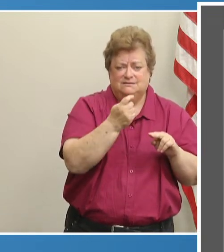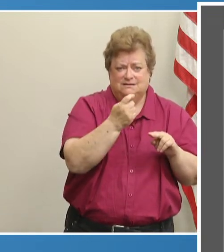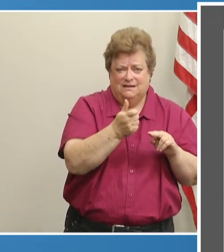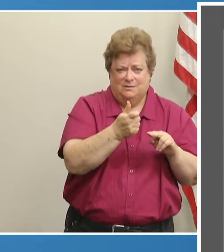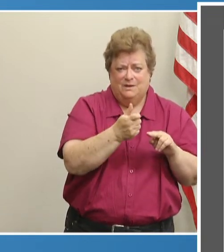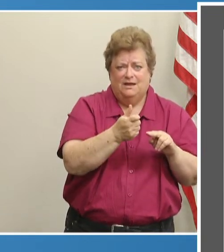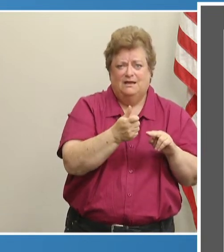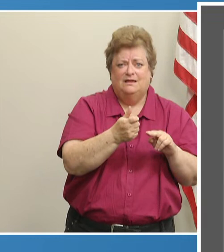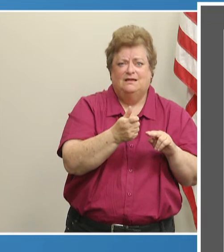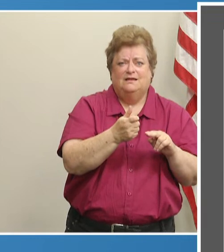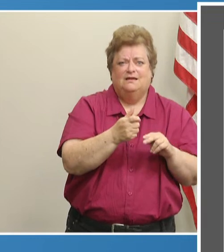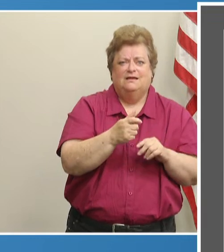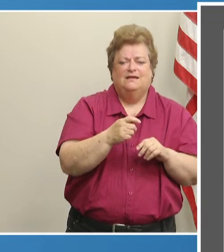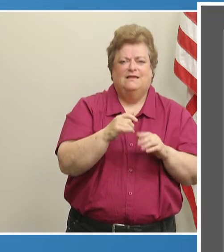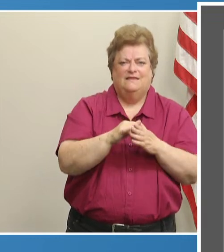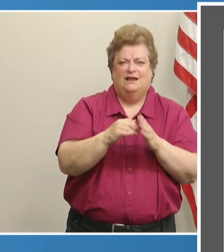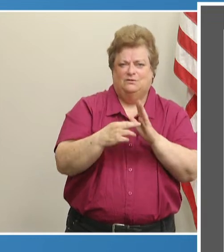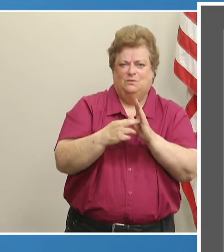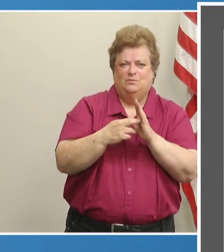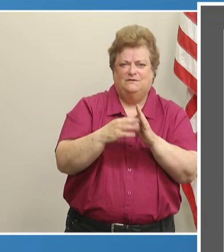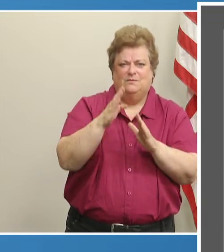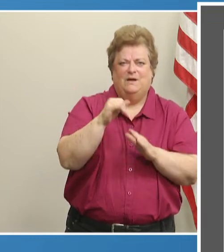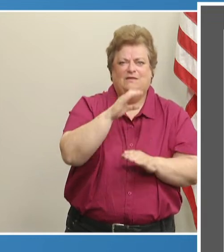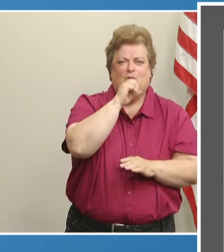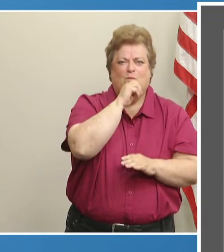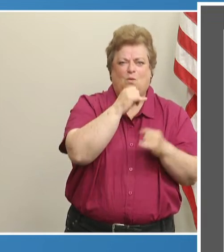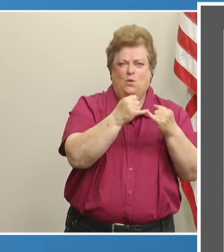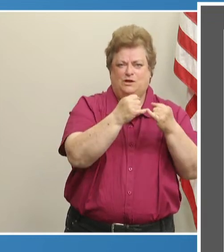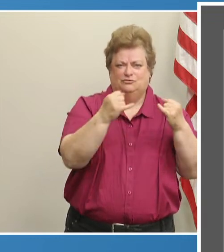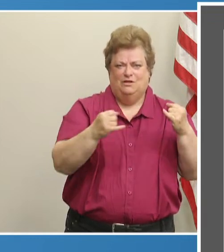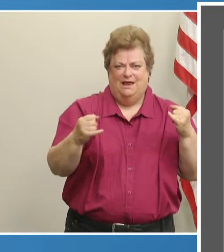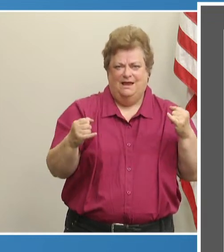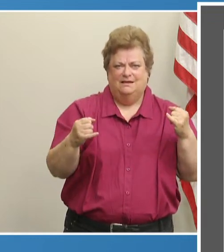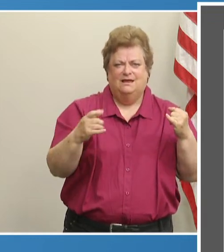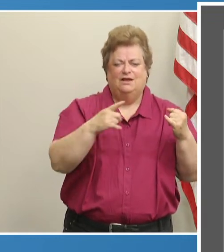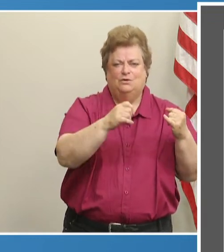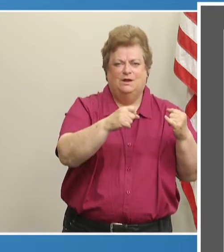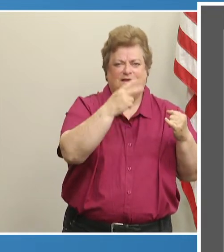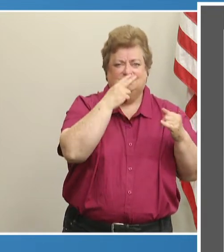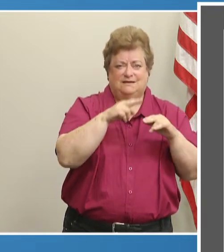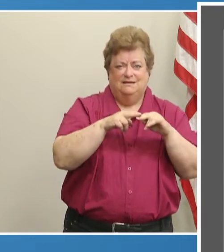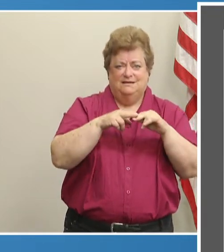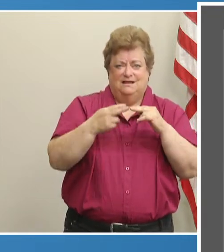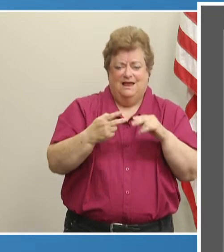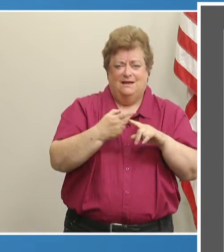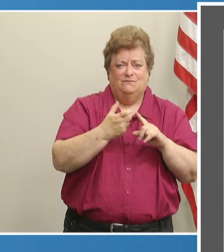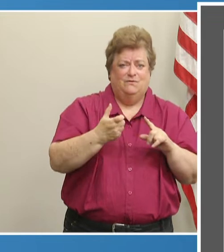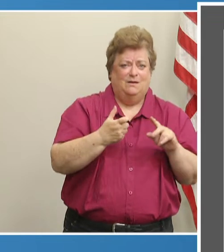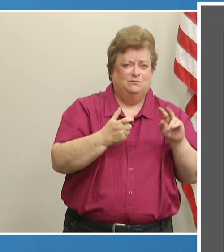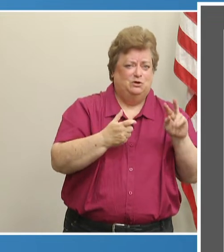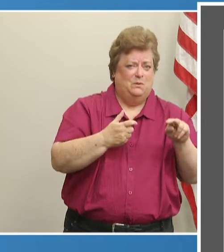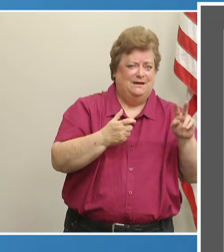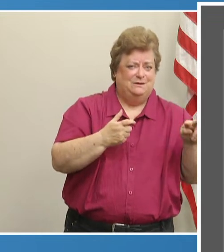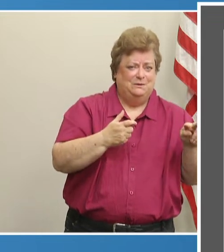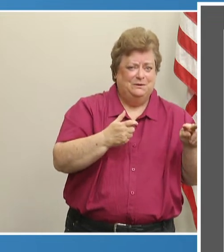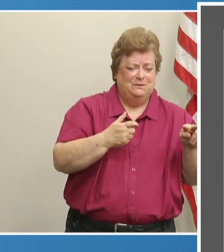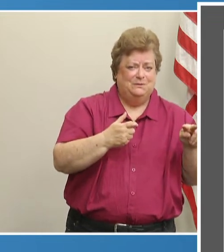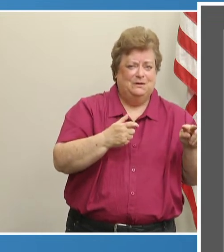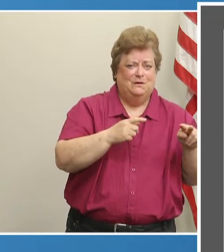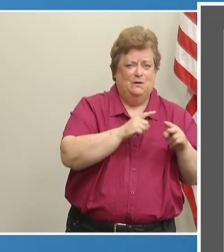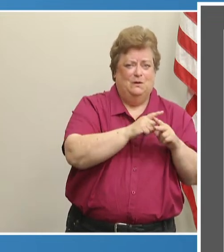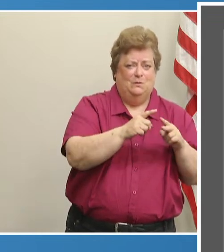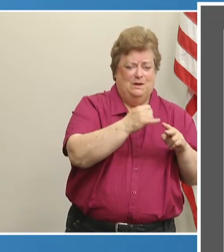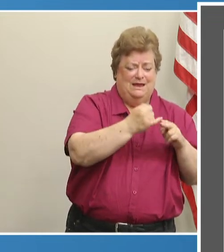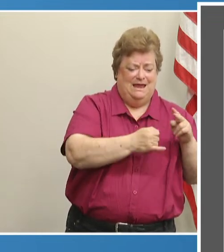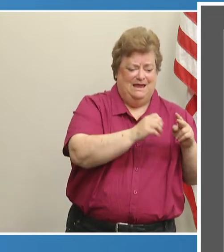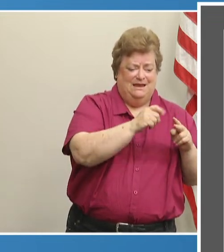this time frame. This is represented by the orange line, and you can see the decline from about 22 the week